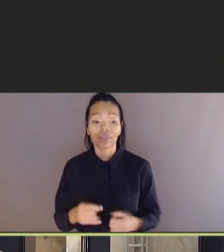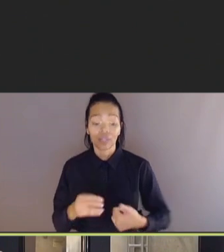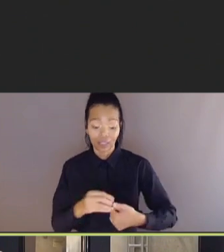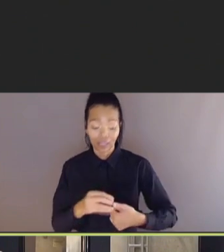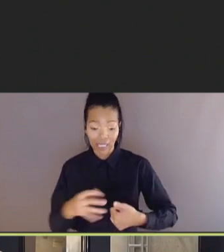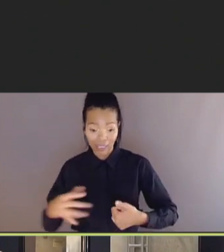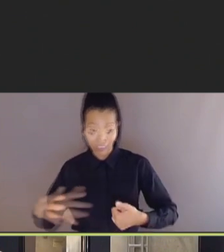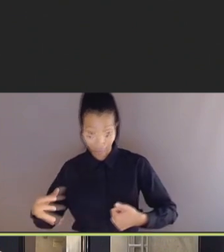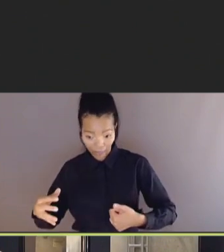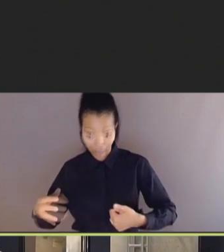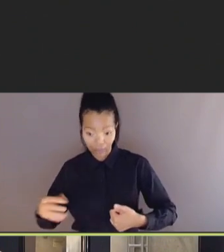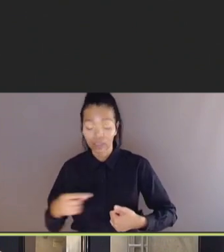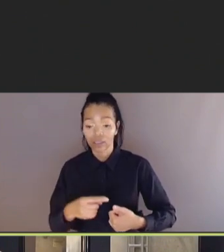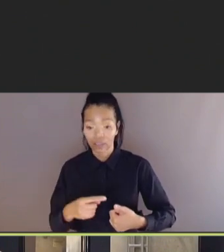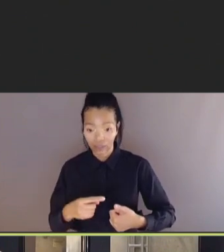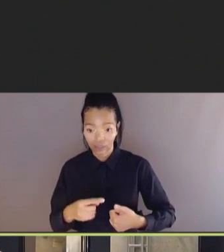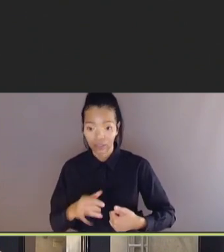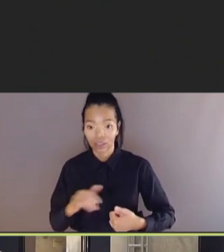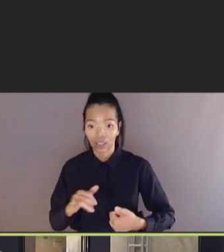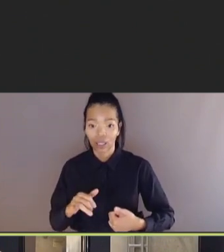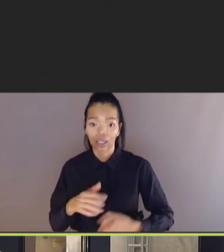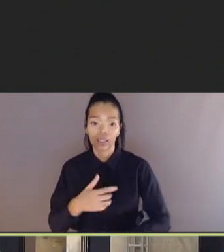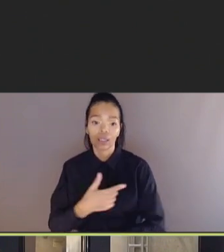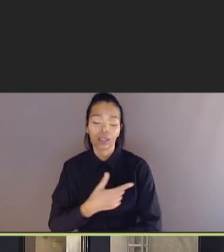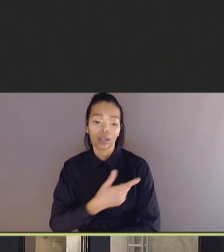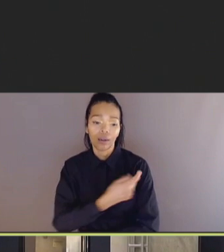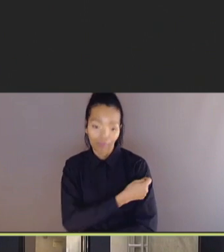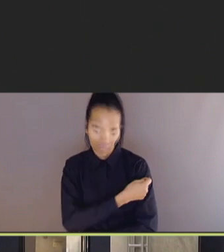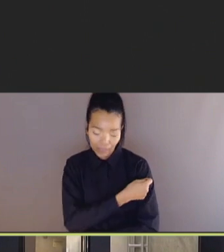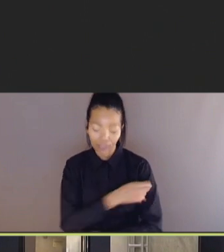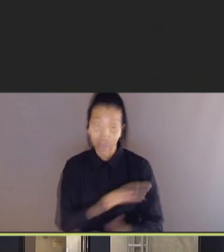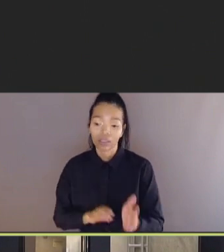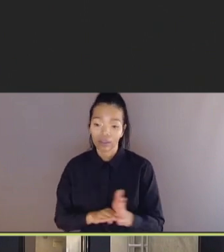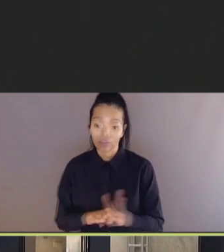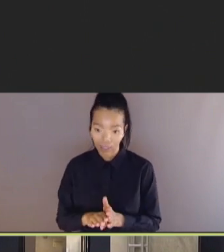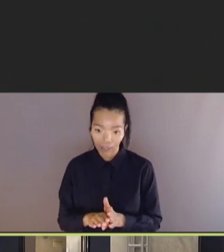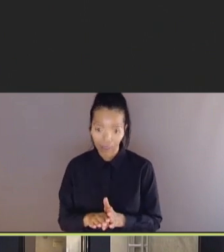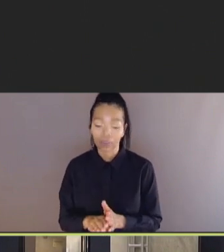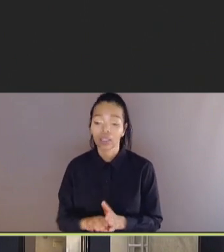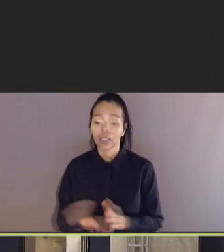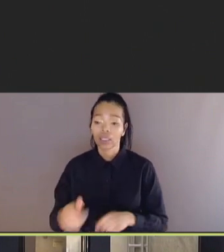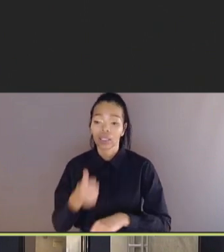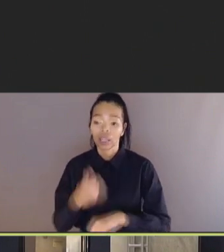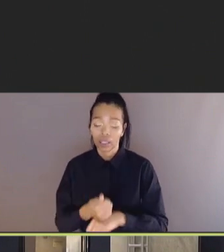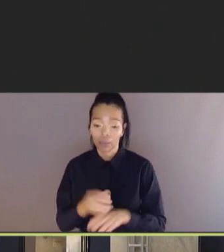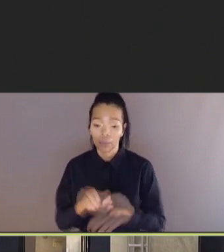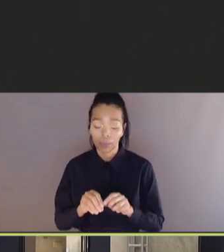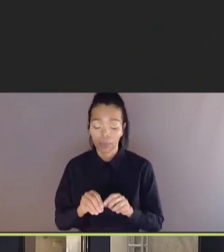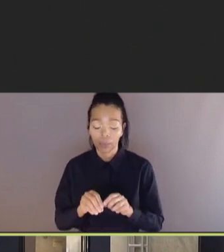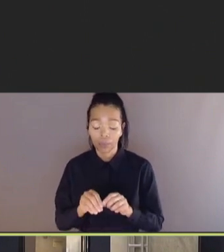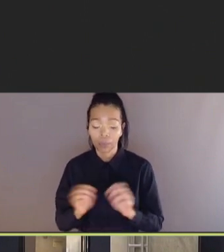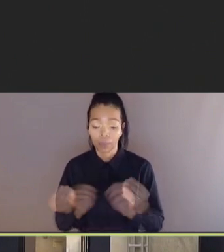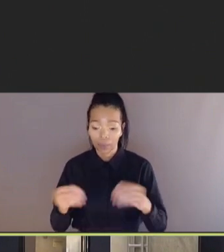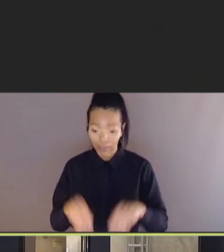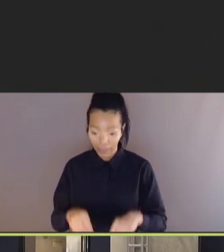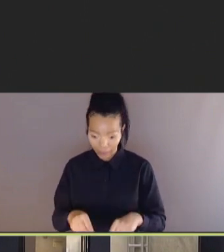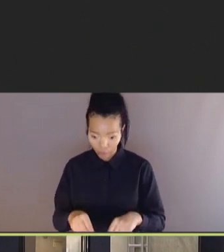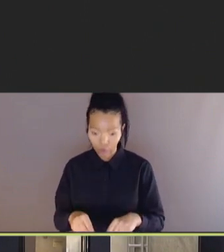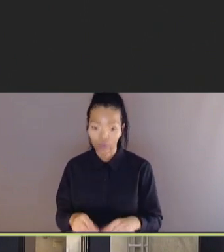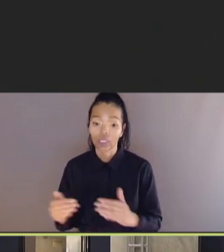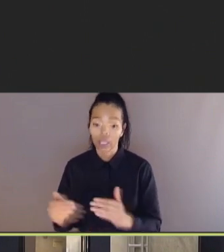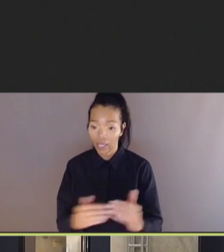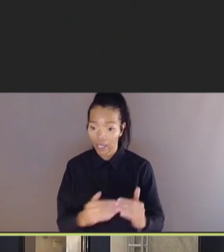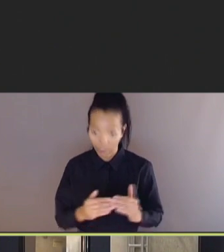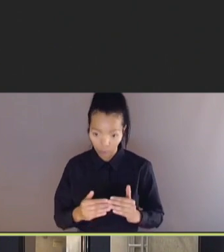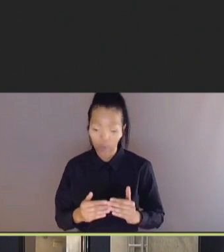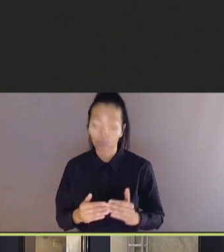like a vaccine development, implementation, and equitable uptake, we